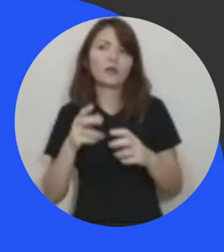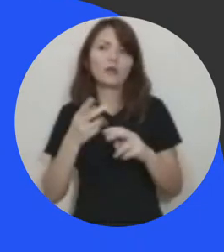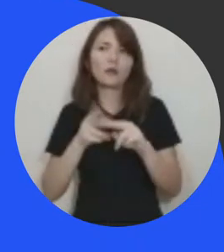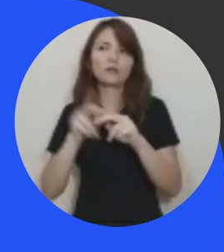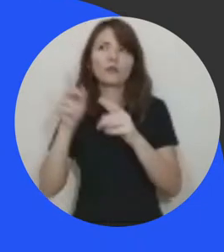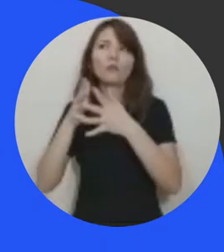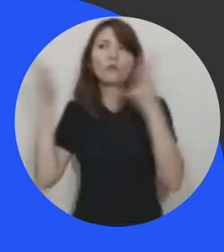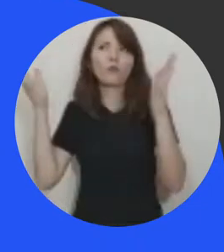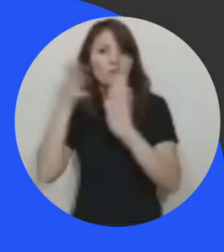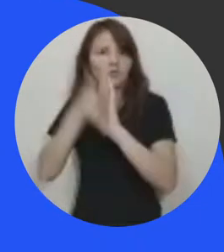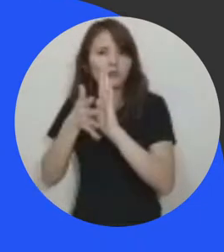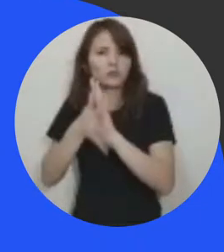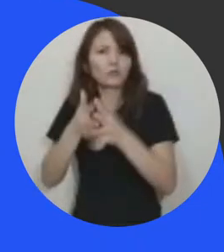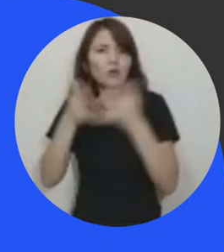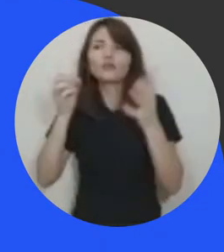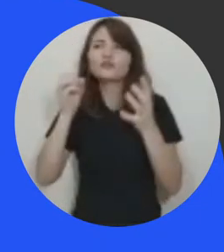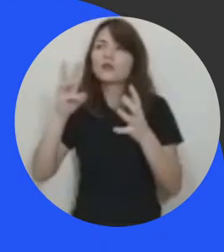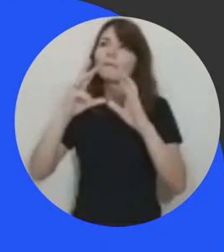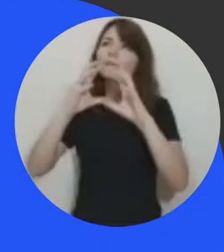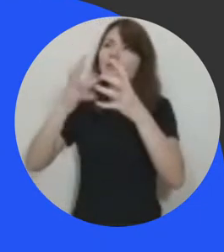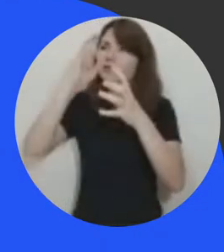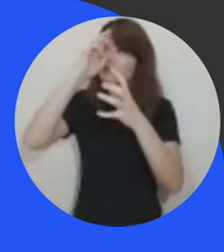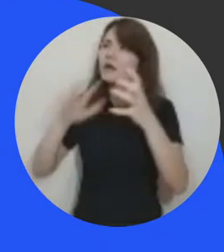sort of scale of the project within the UK.